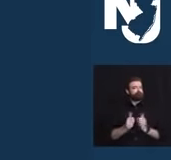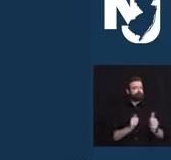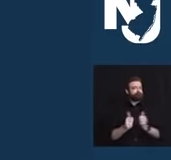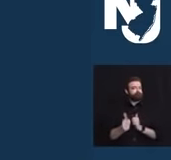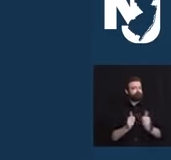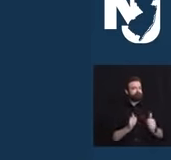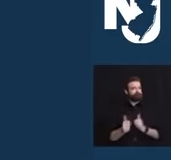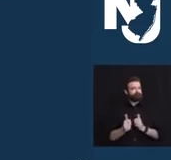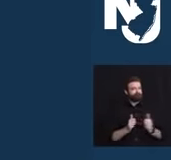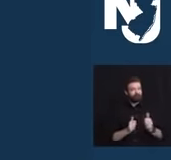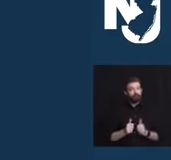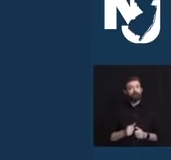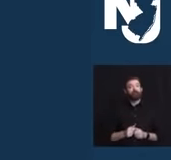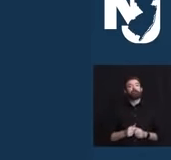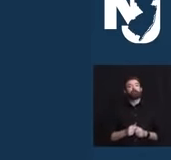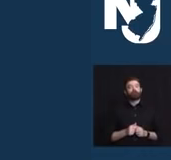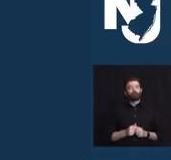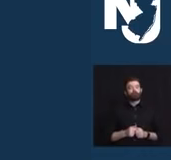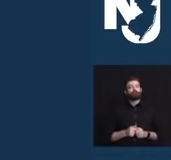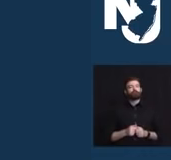With